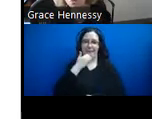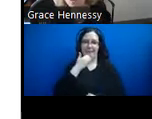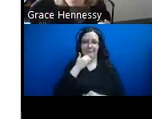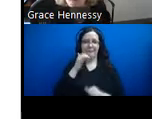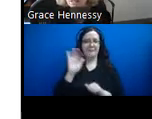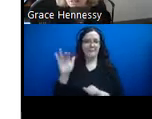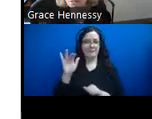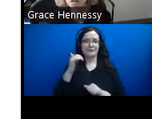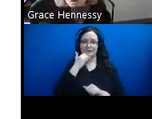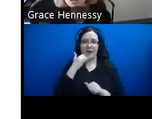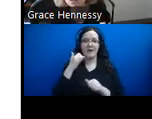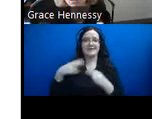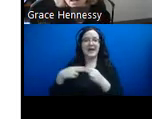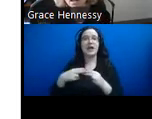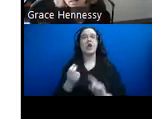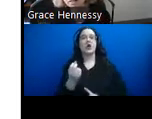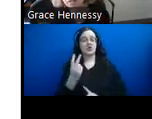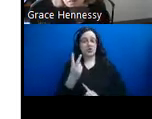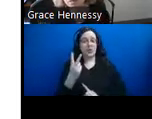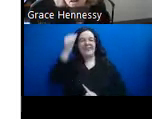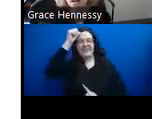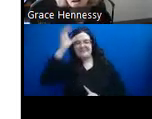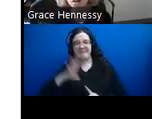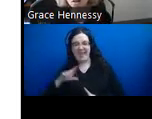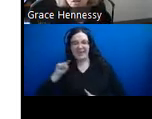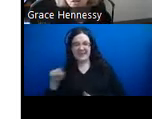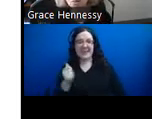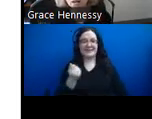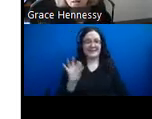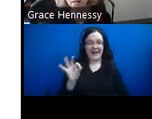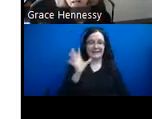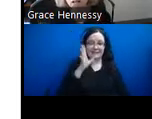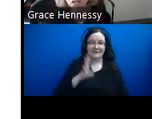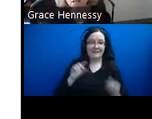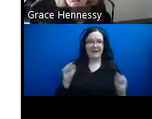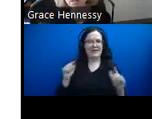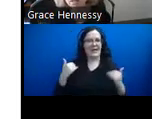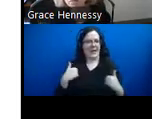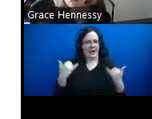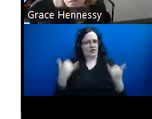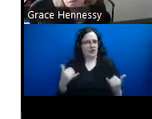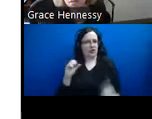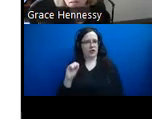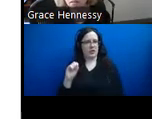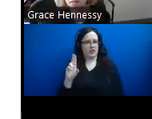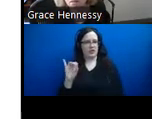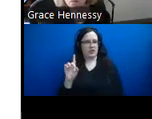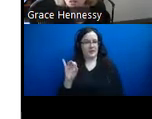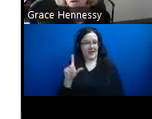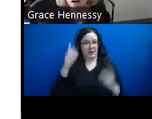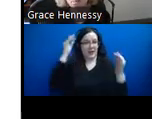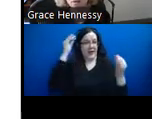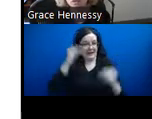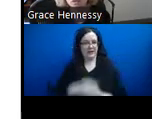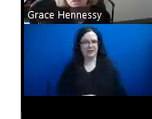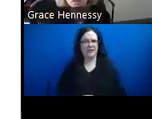was 12 males, my apologies, and 19 females had current suicidal ideation, and 7 females and 6, I'm